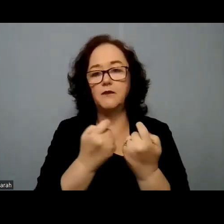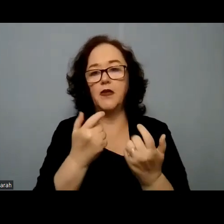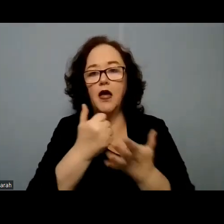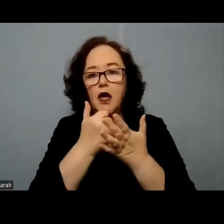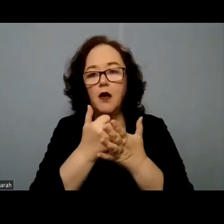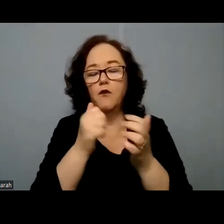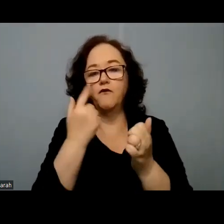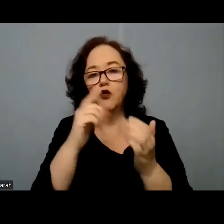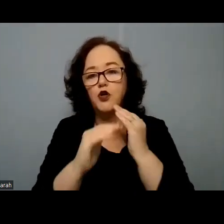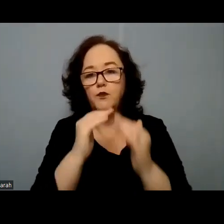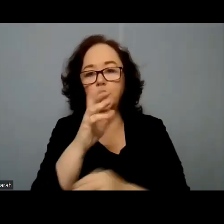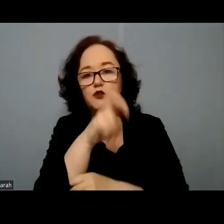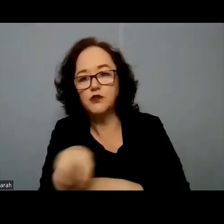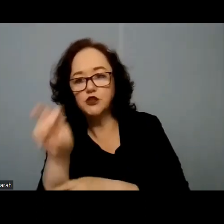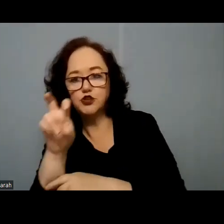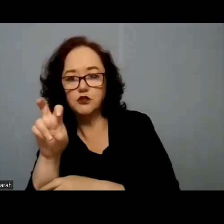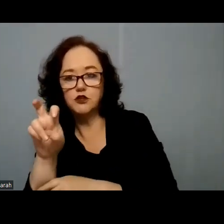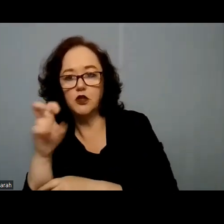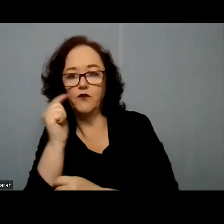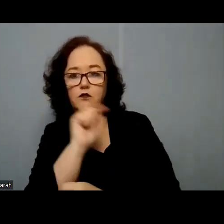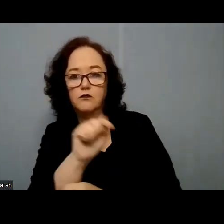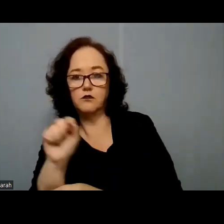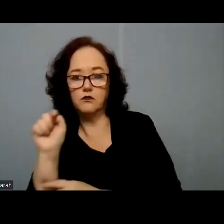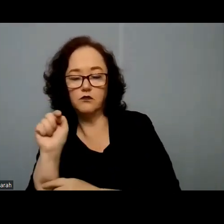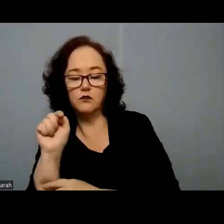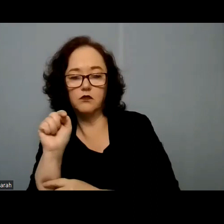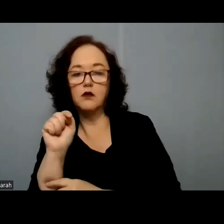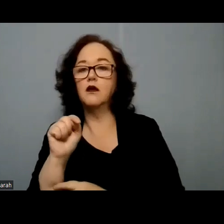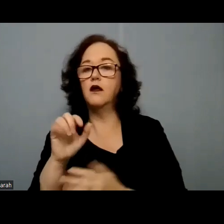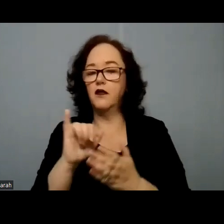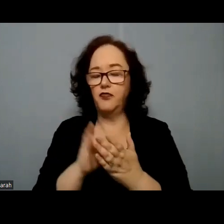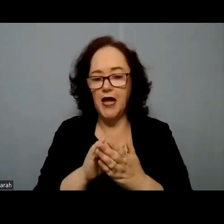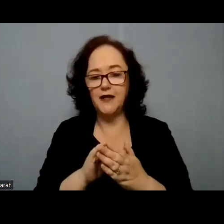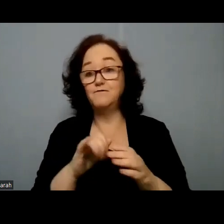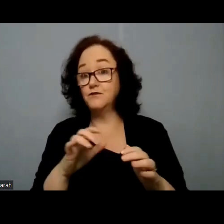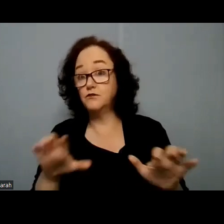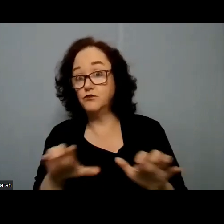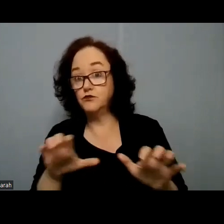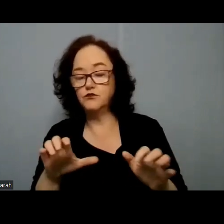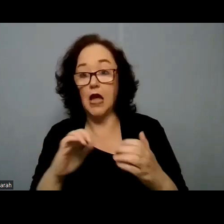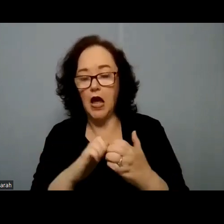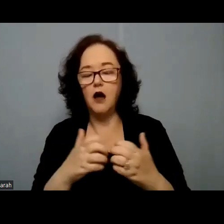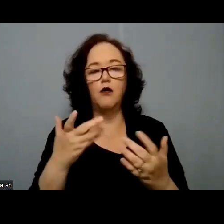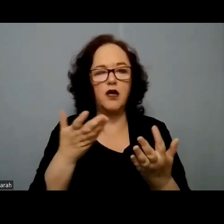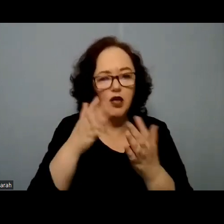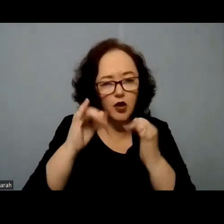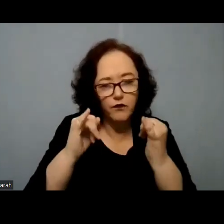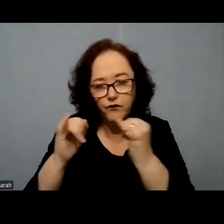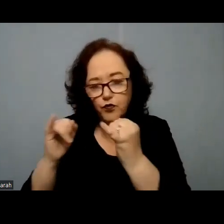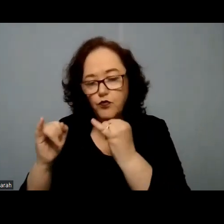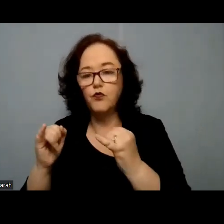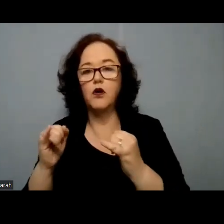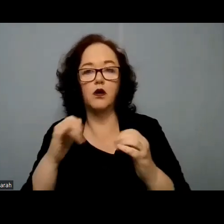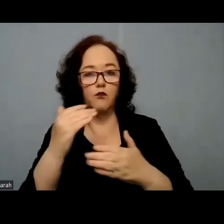these individuals. These are conducted through interview processes with our state hospitals across the state, as well as